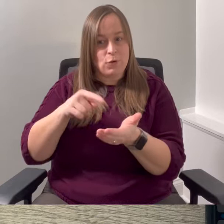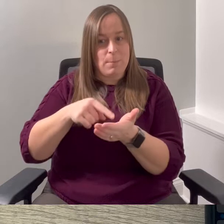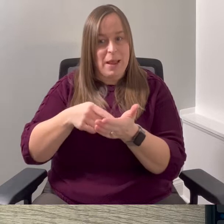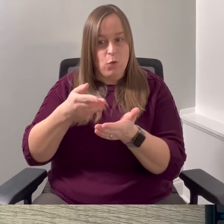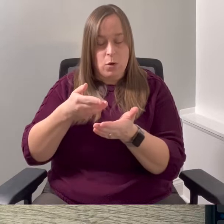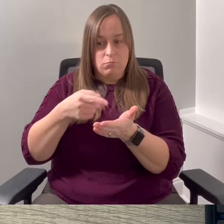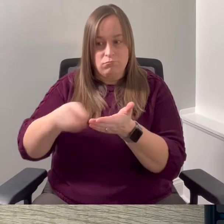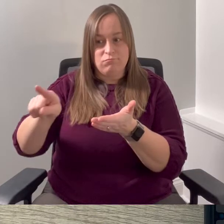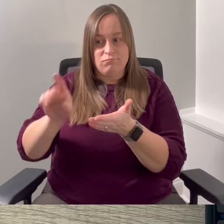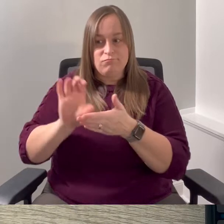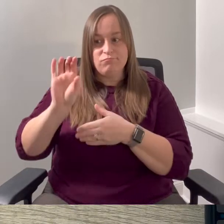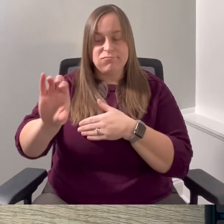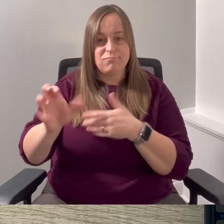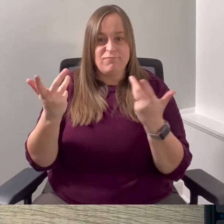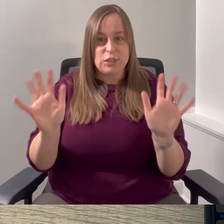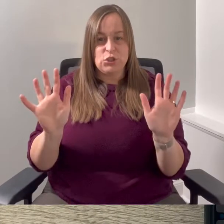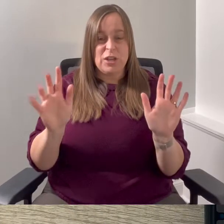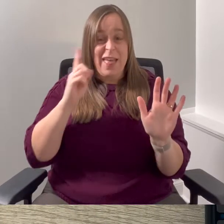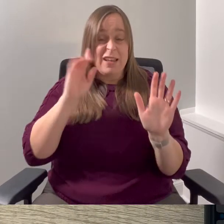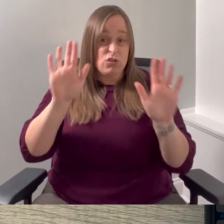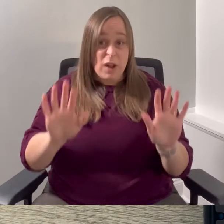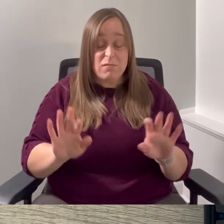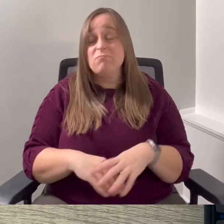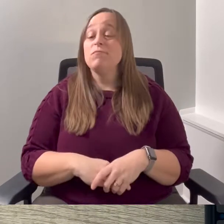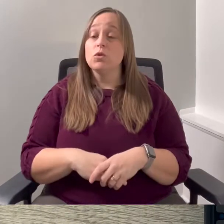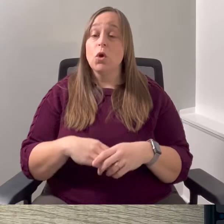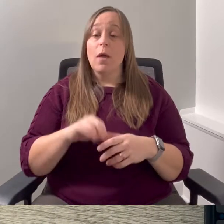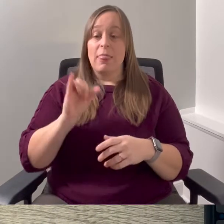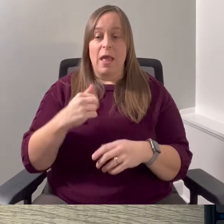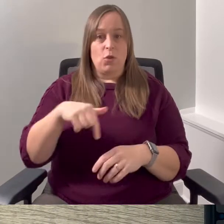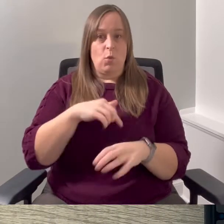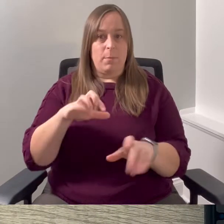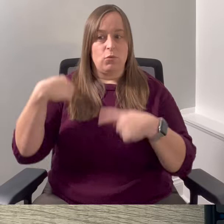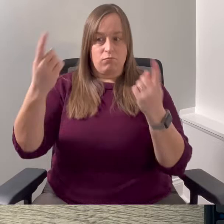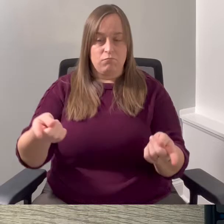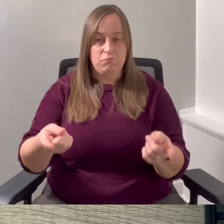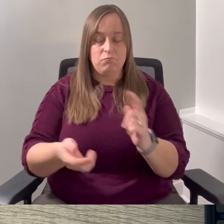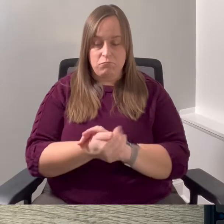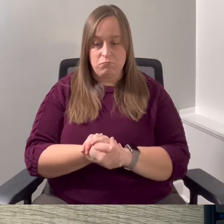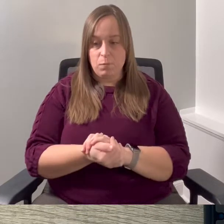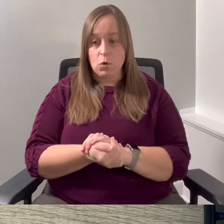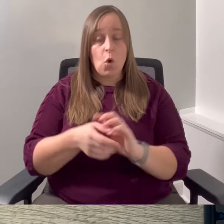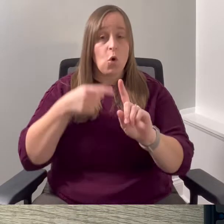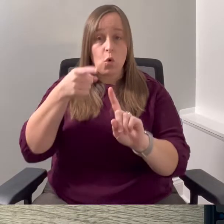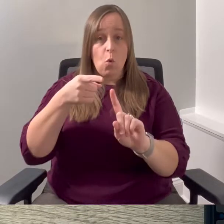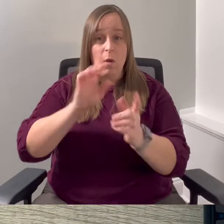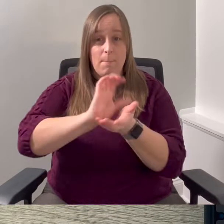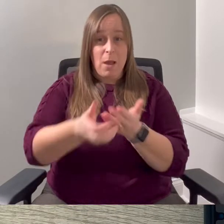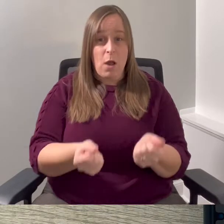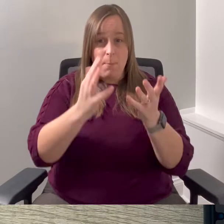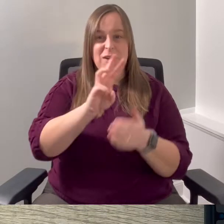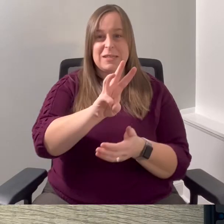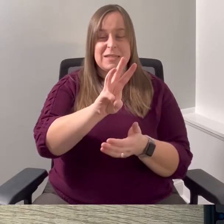And I think that's just great. So that's what we've been doing over time. The goal amount is the cost of the car insurance,